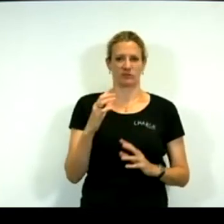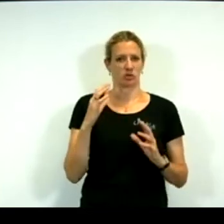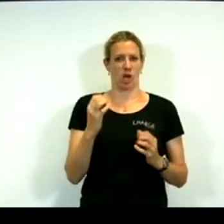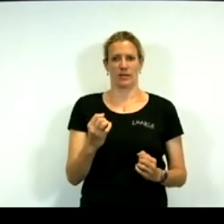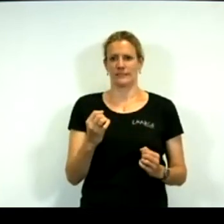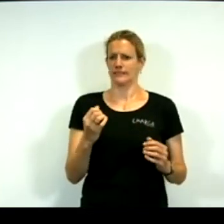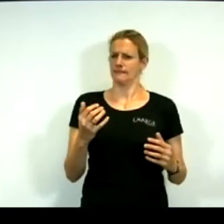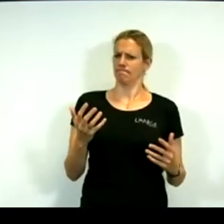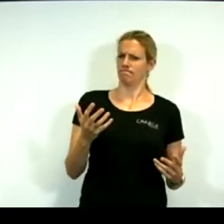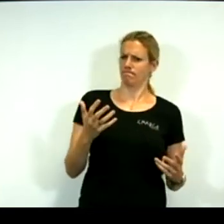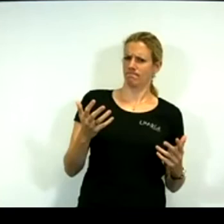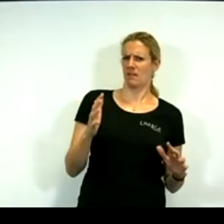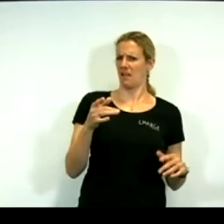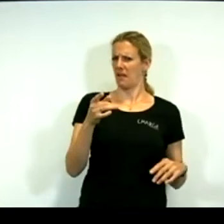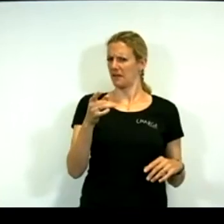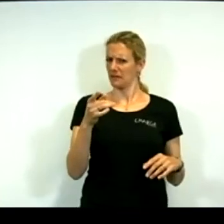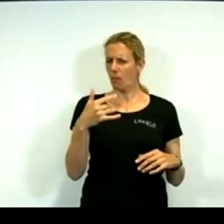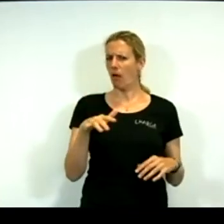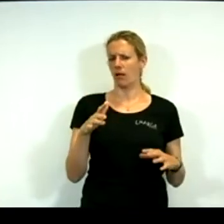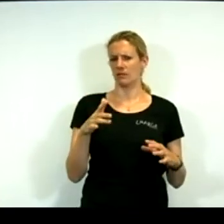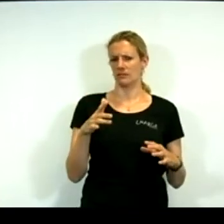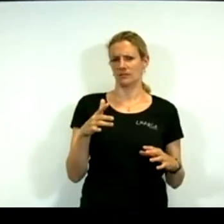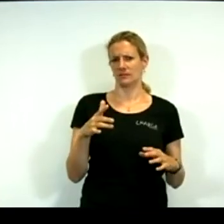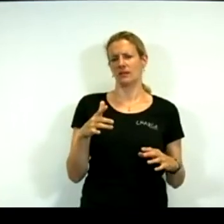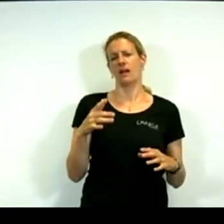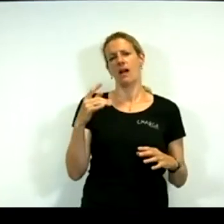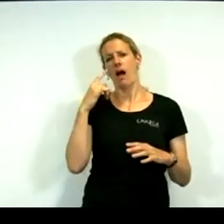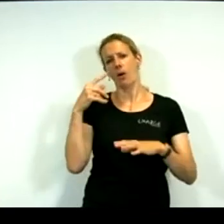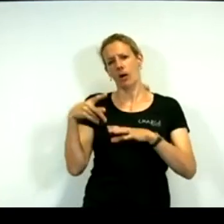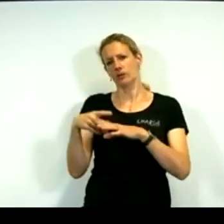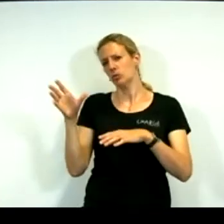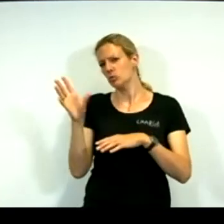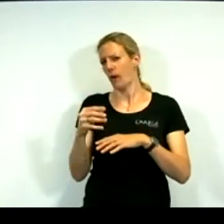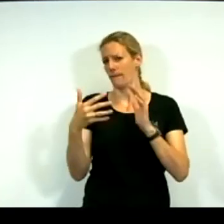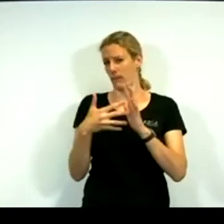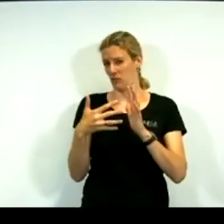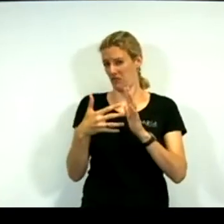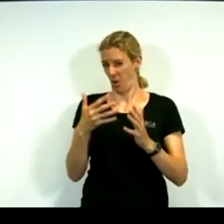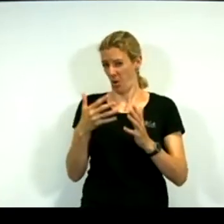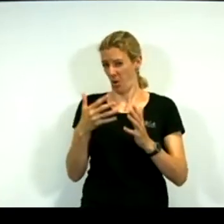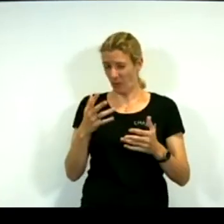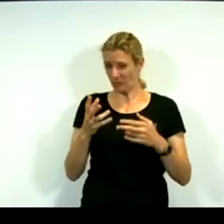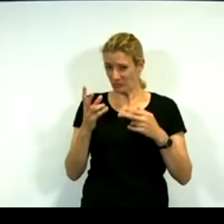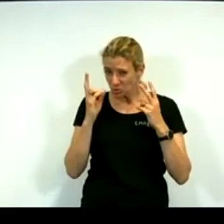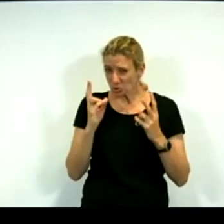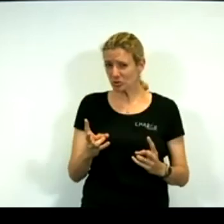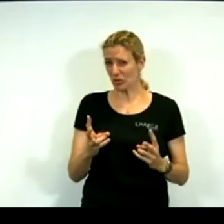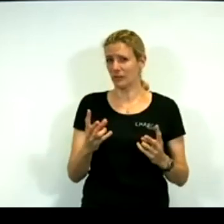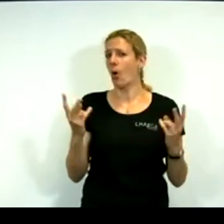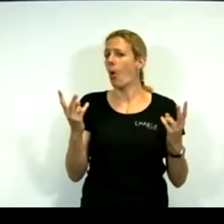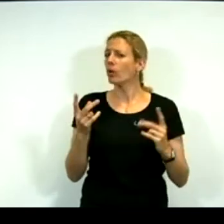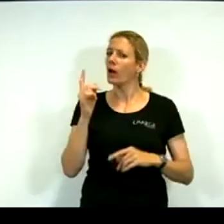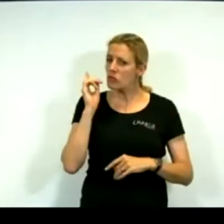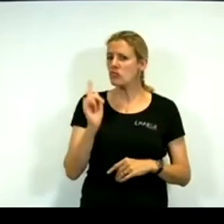ophthalmologist to, is it optic nerve dysplasia or is it a coloboma that affects the